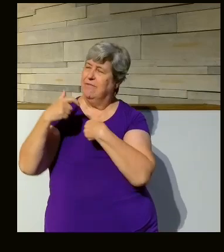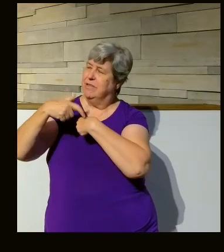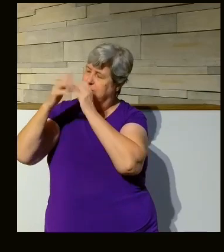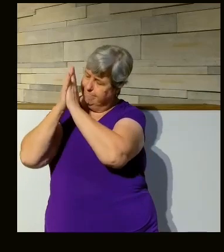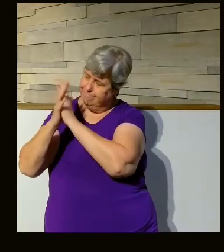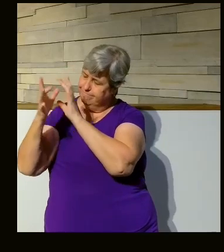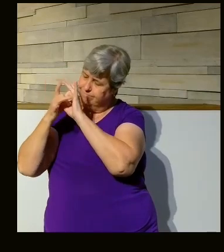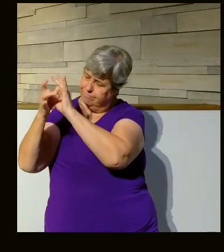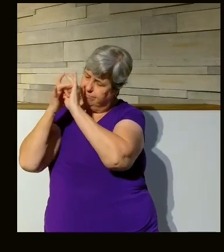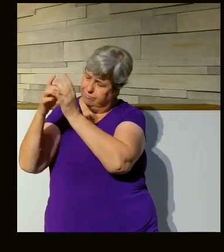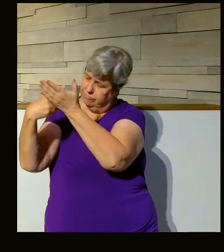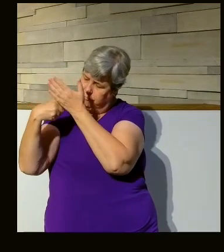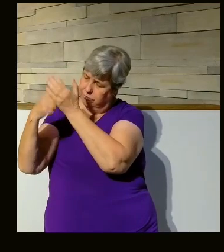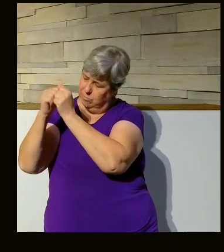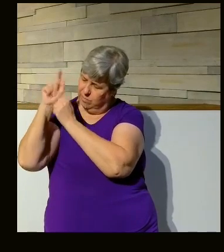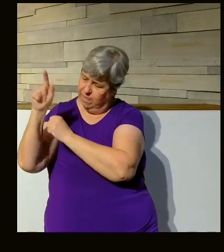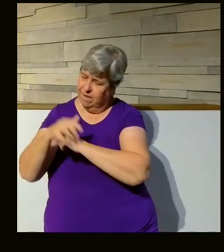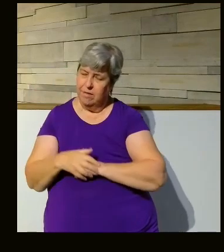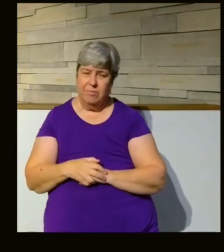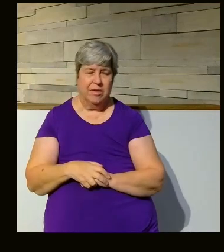him in prayer.